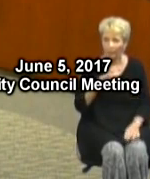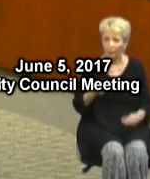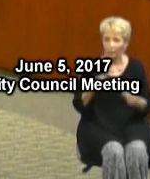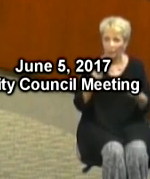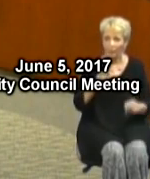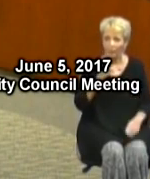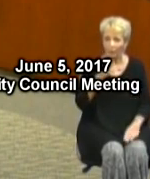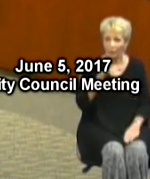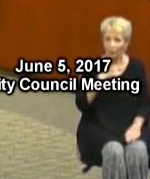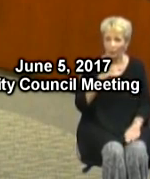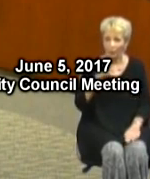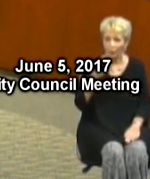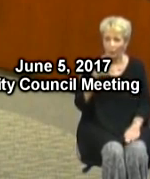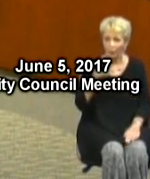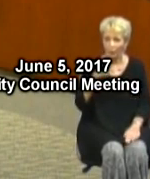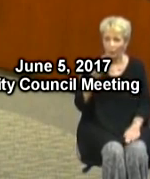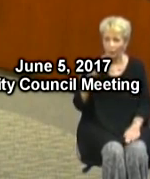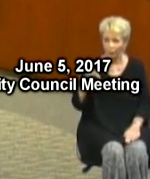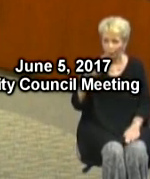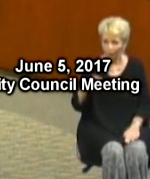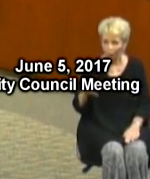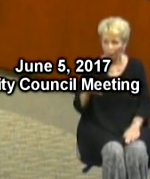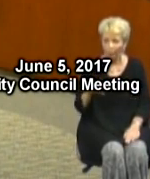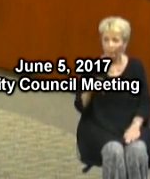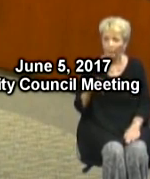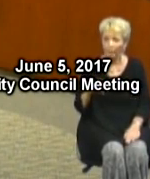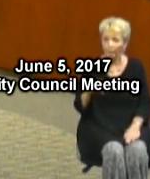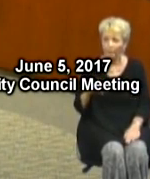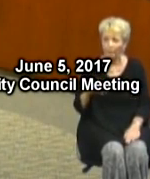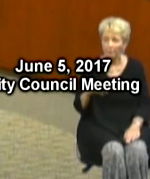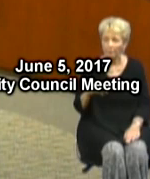Chris Witherspoon. Okay.